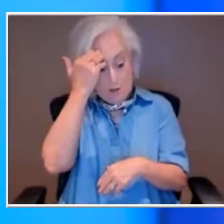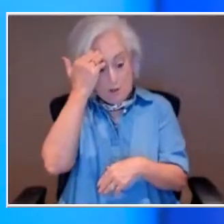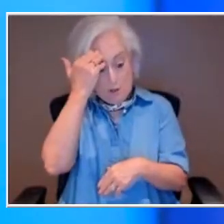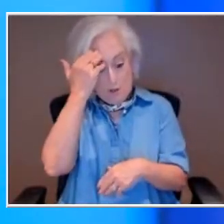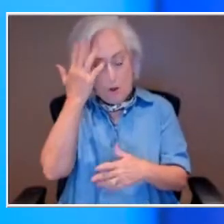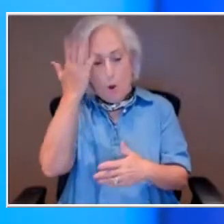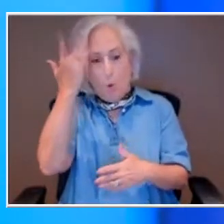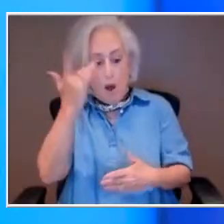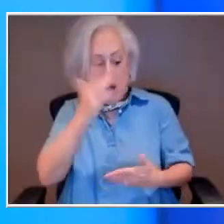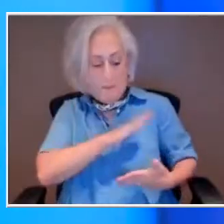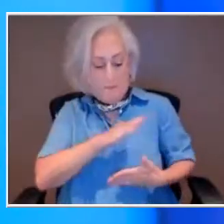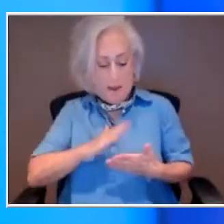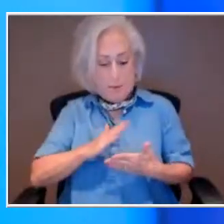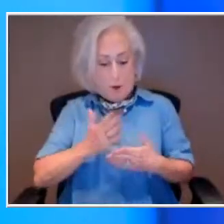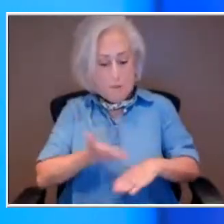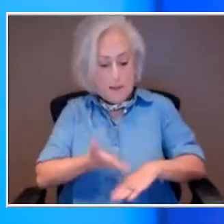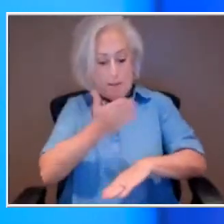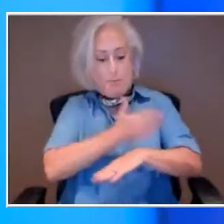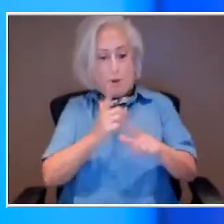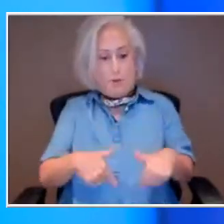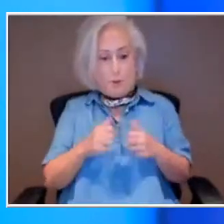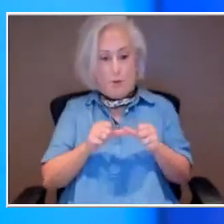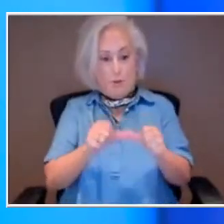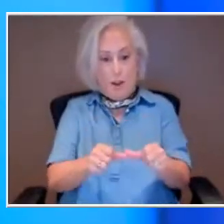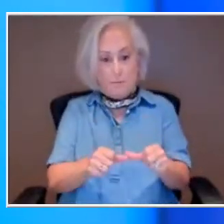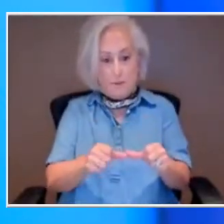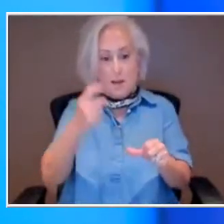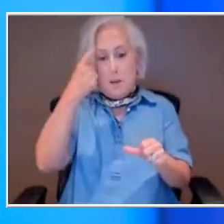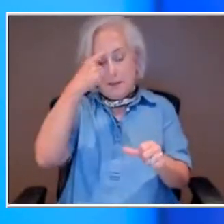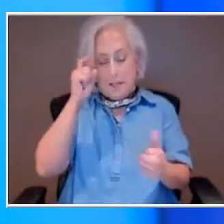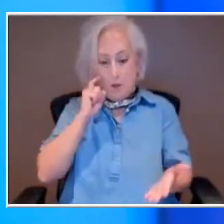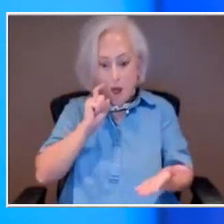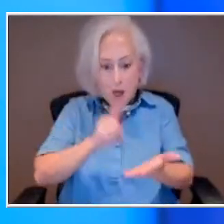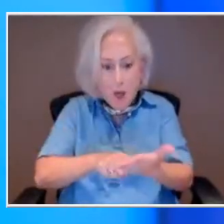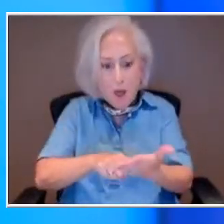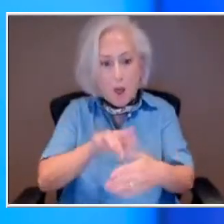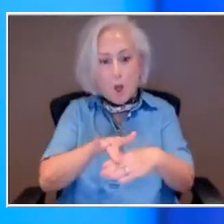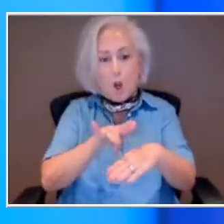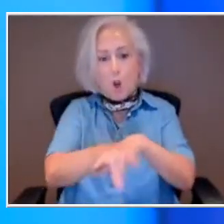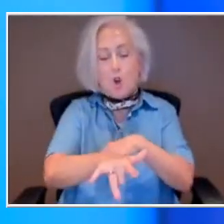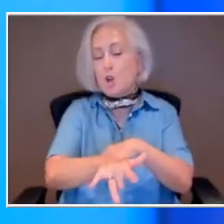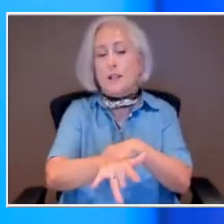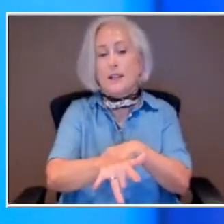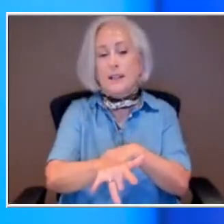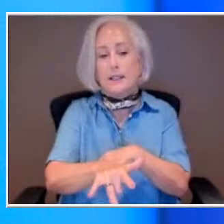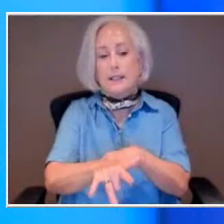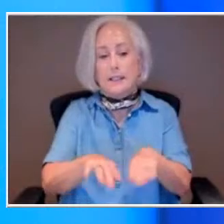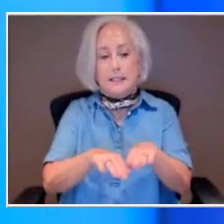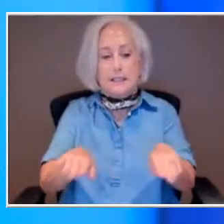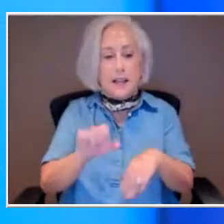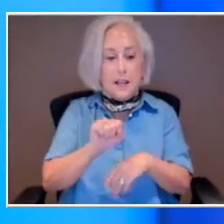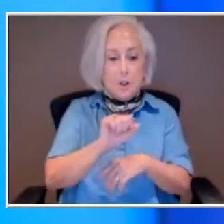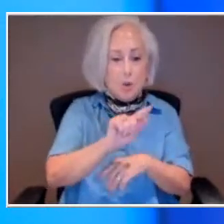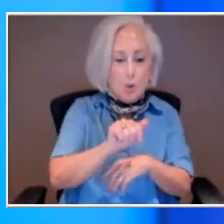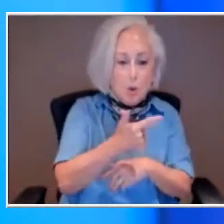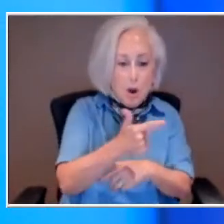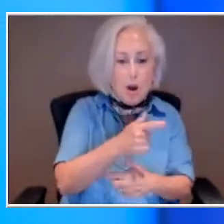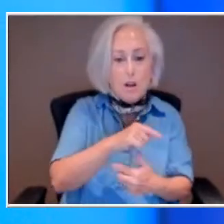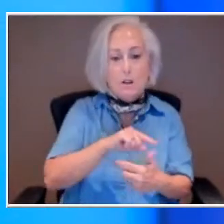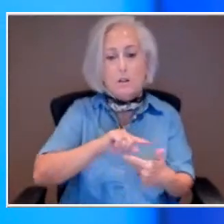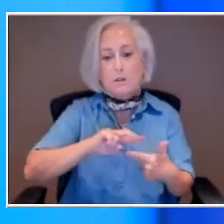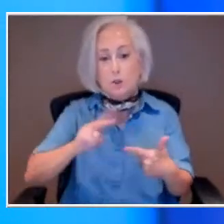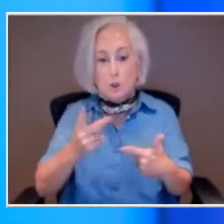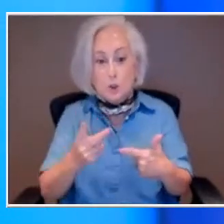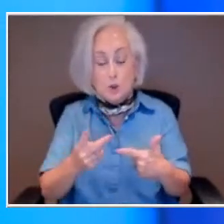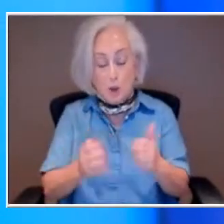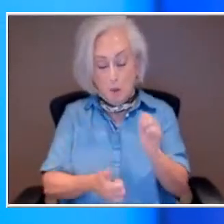improve survival? Because we diagnose them early. Very early stage 1, stage 2 breast cancers. The earlier that we find